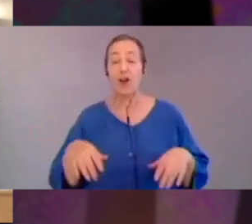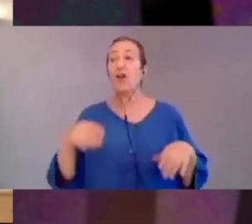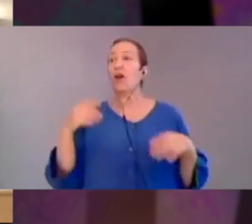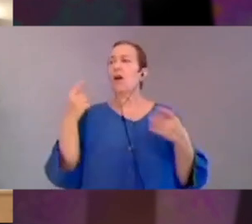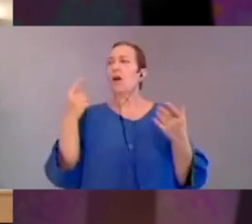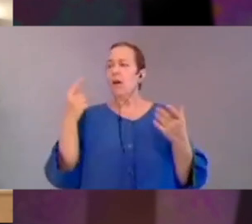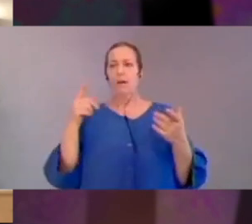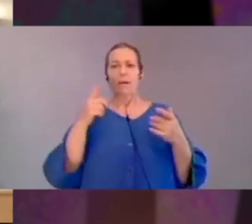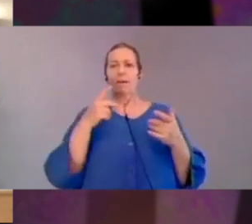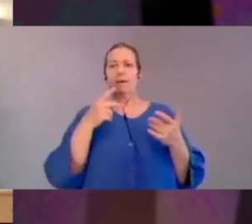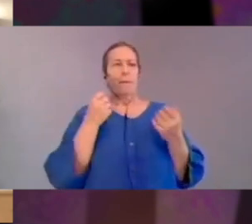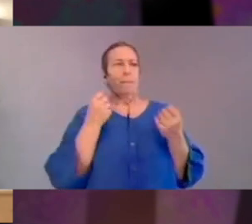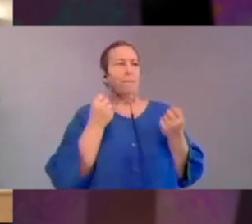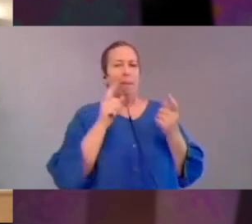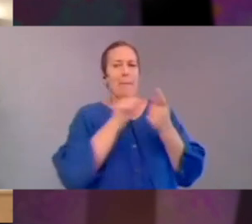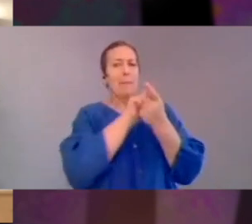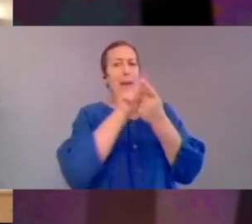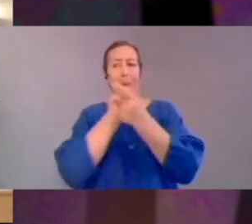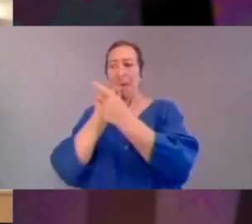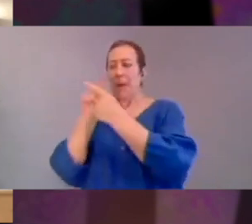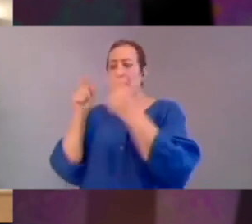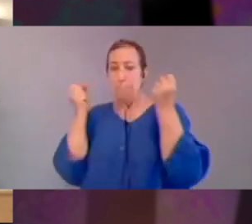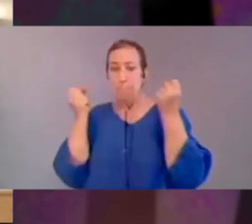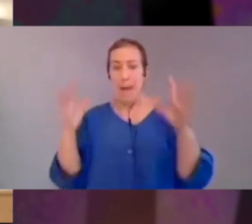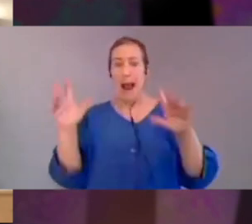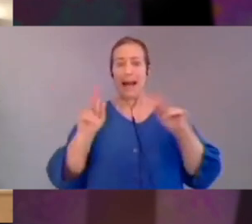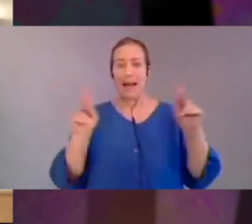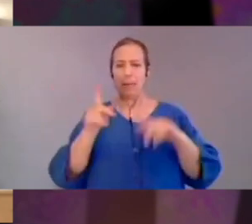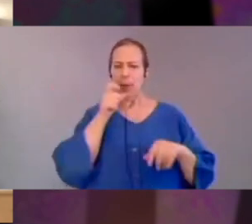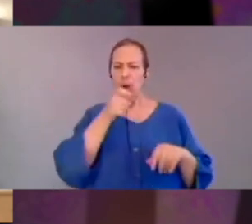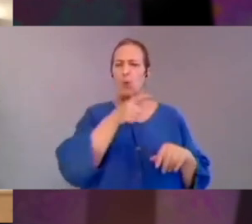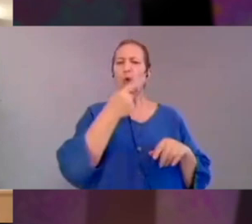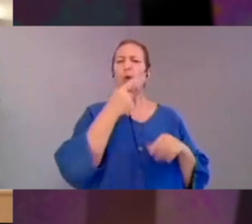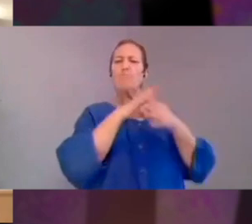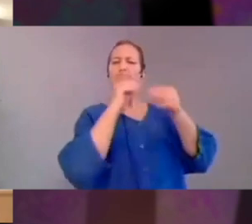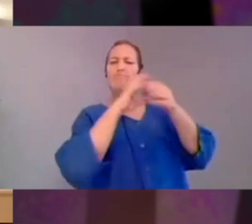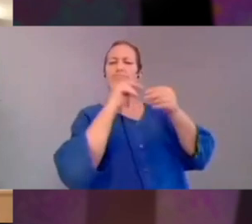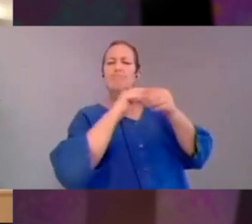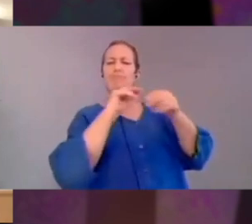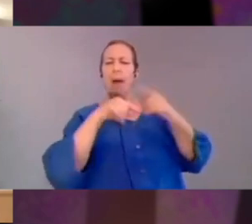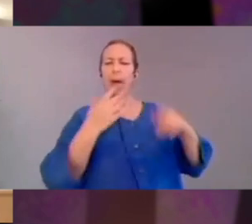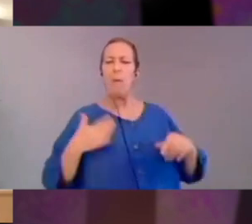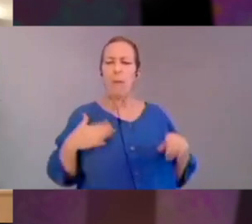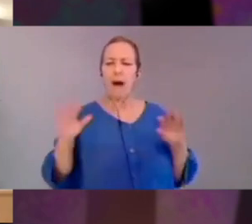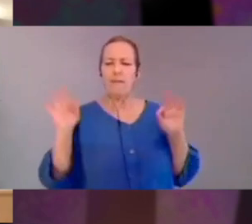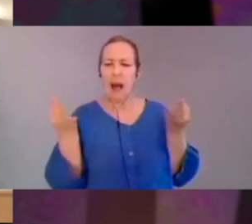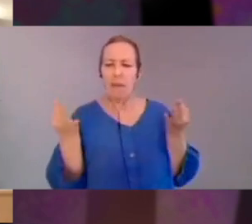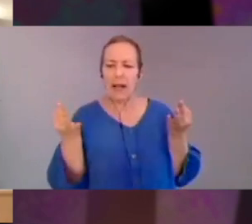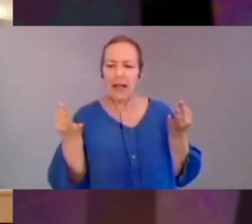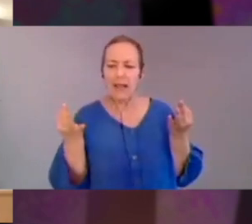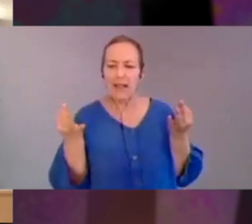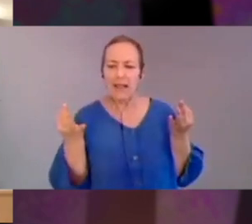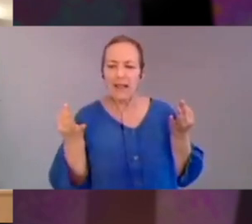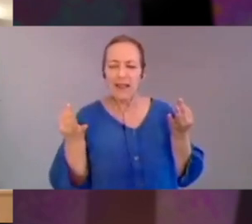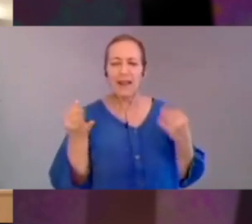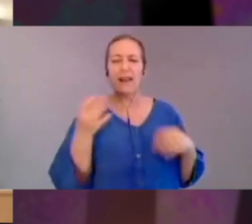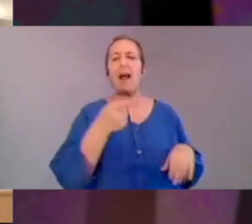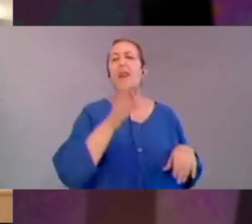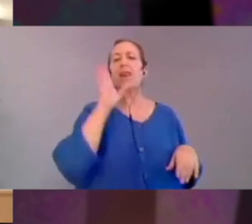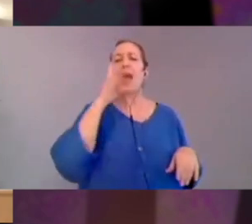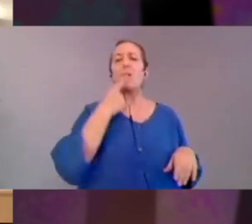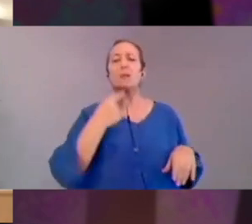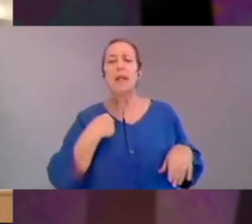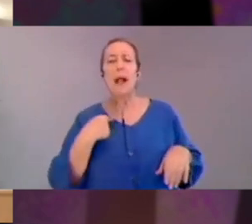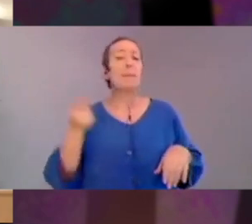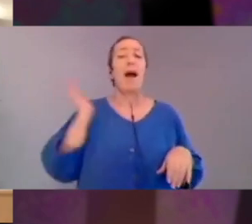or, my family, like, hey, this storefront here used to be a place where I would hang out with your